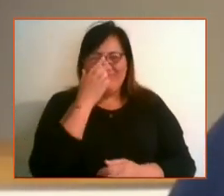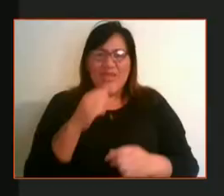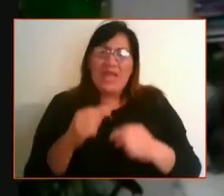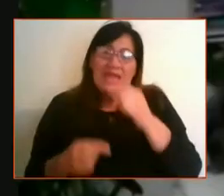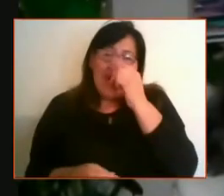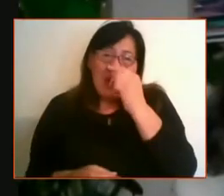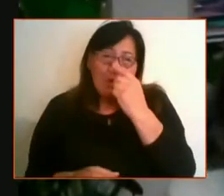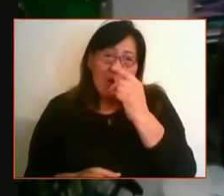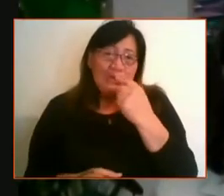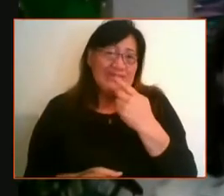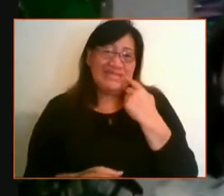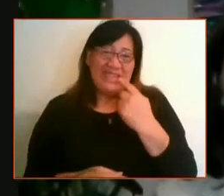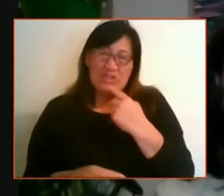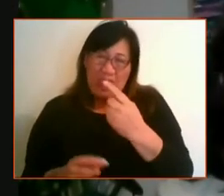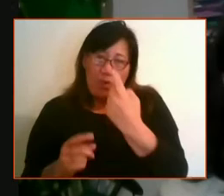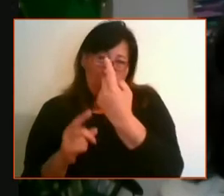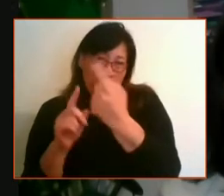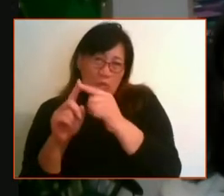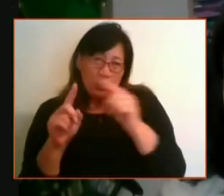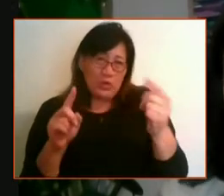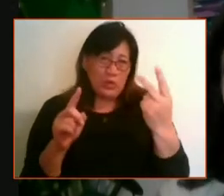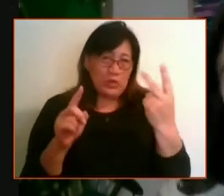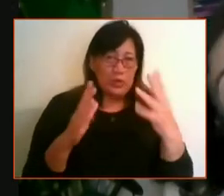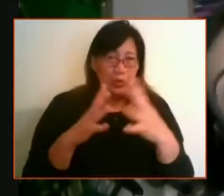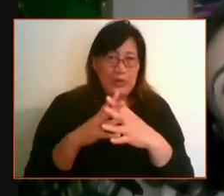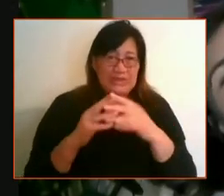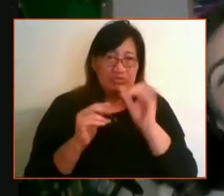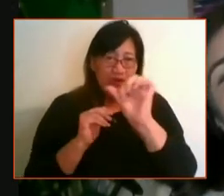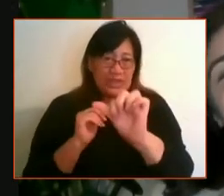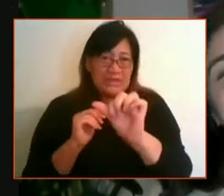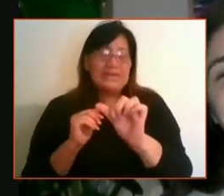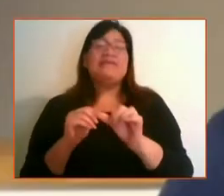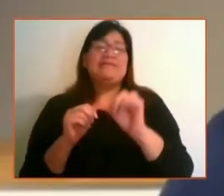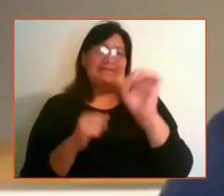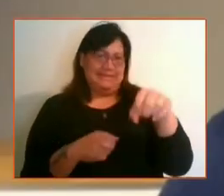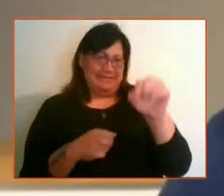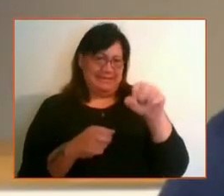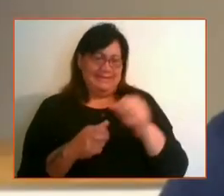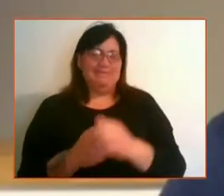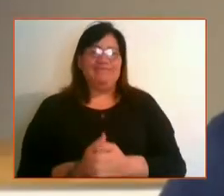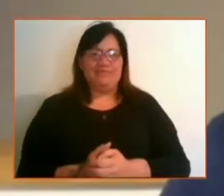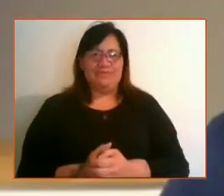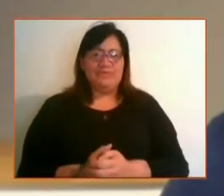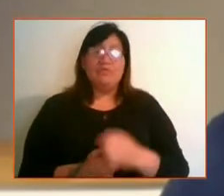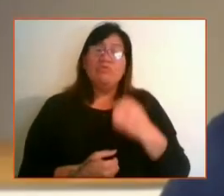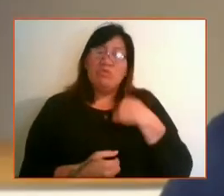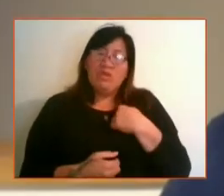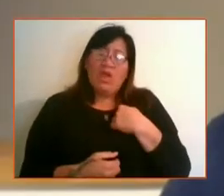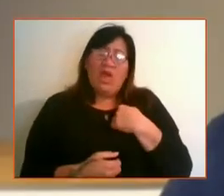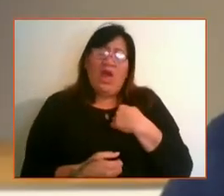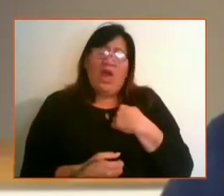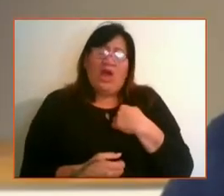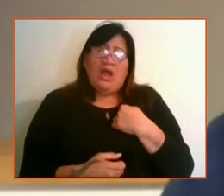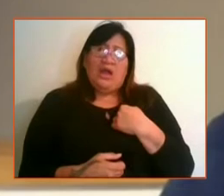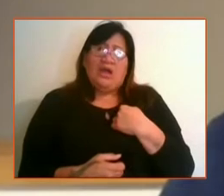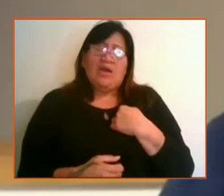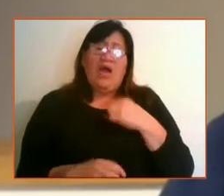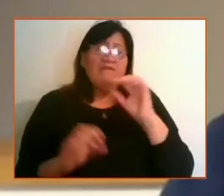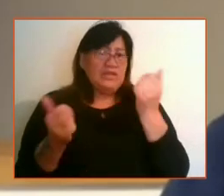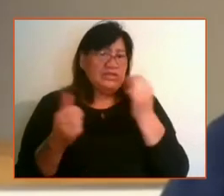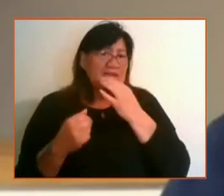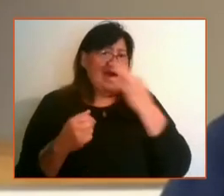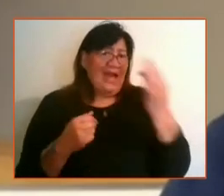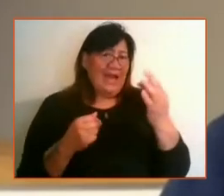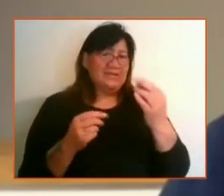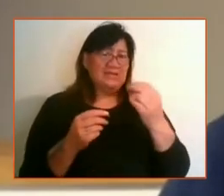can we see it in the next week or so, you're saying? Yes, indeed. Can I say that I did actually ask the Minister of Arts, Culture